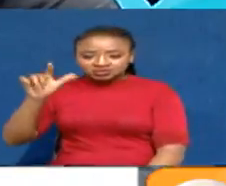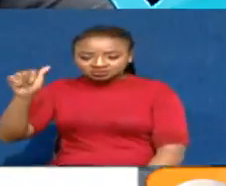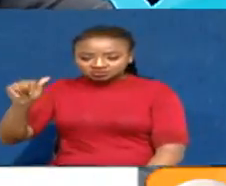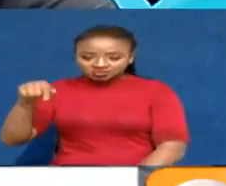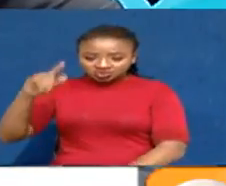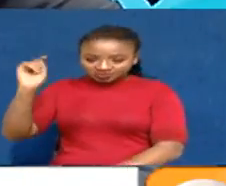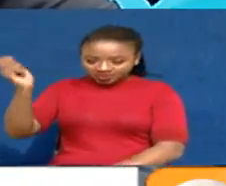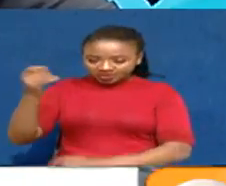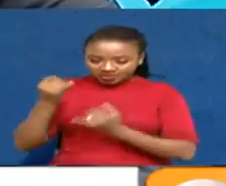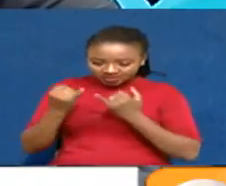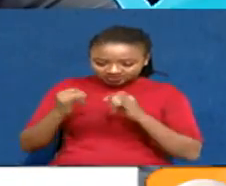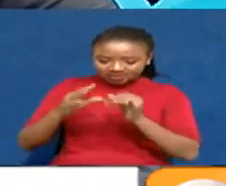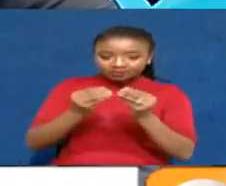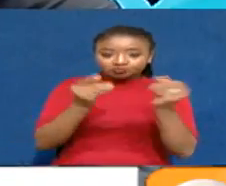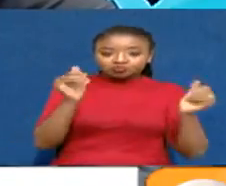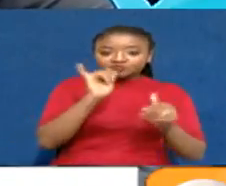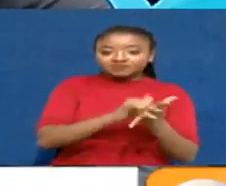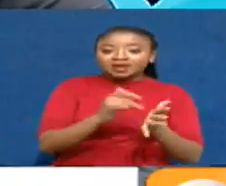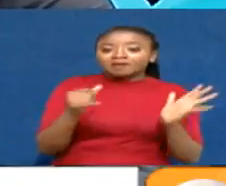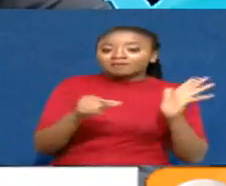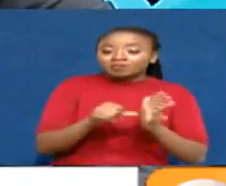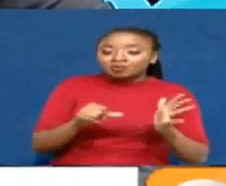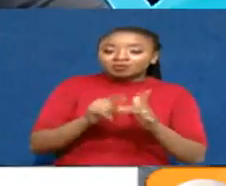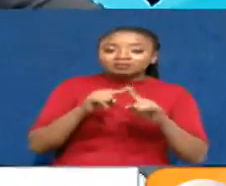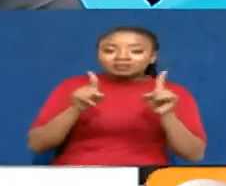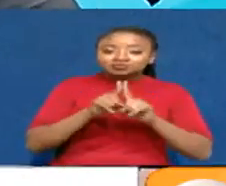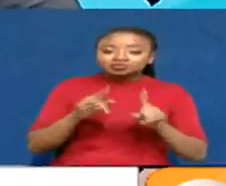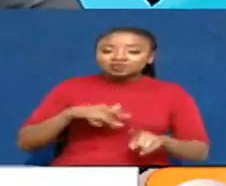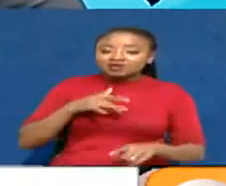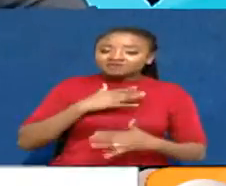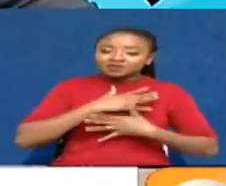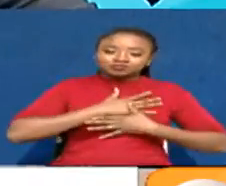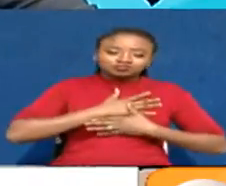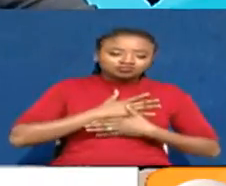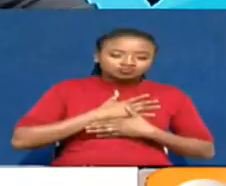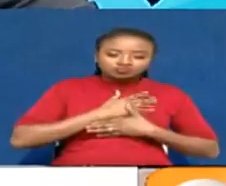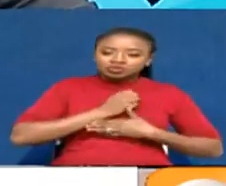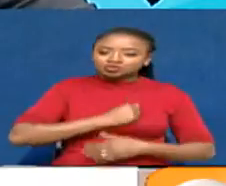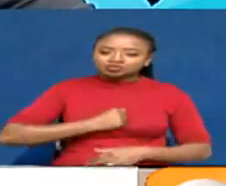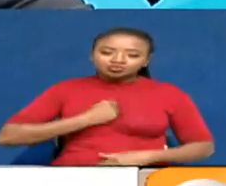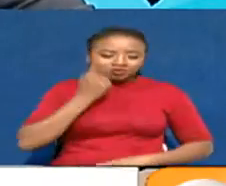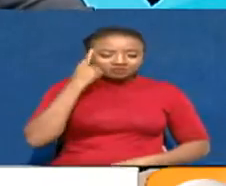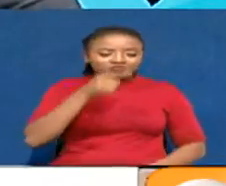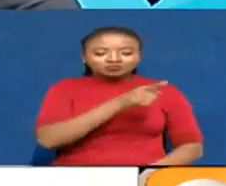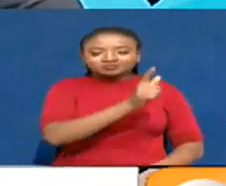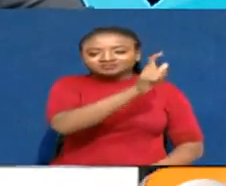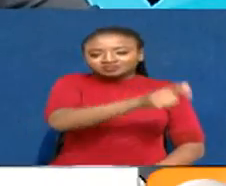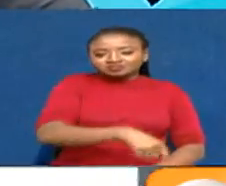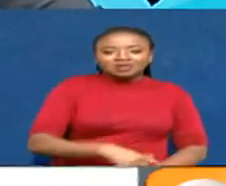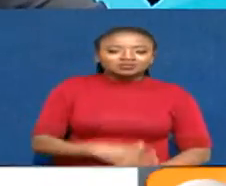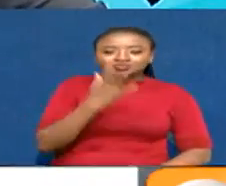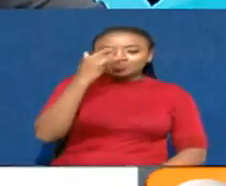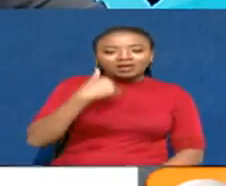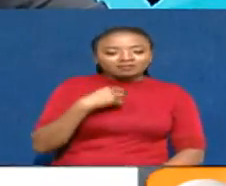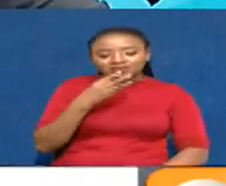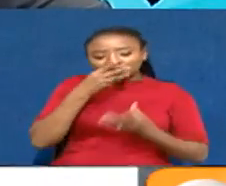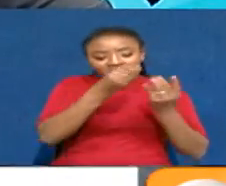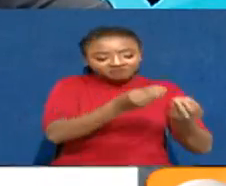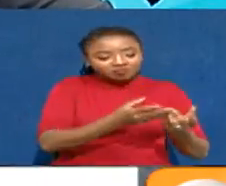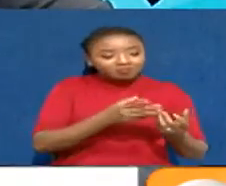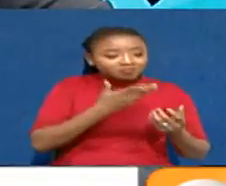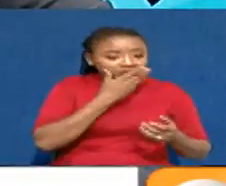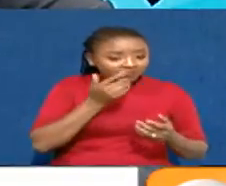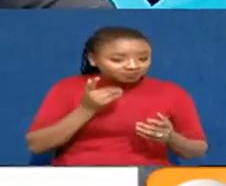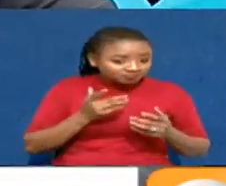is trying to solve that problem. And I really empathize with the customers. I think the best thing we can tell them is,